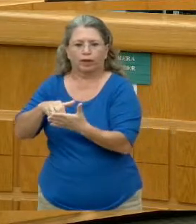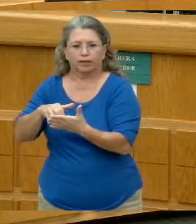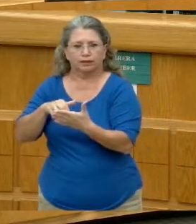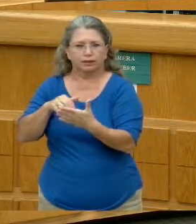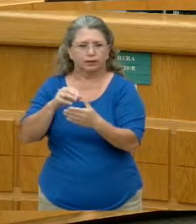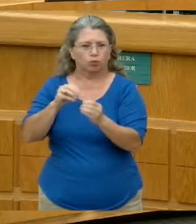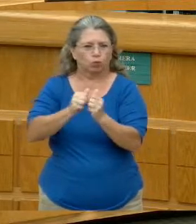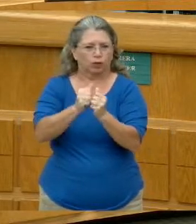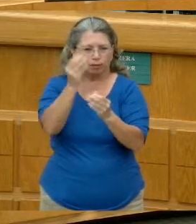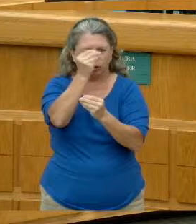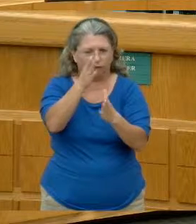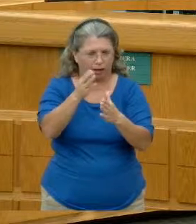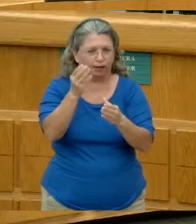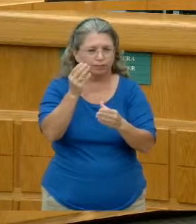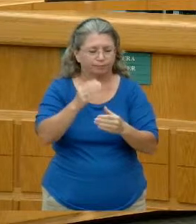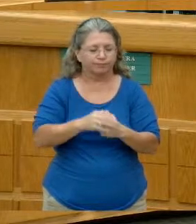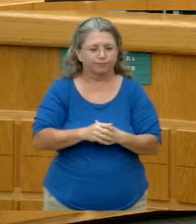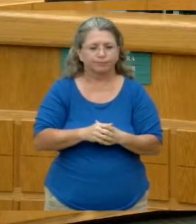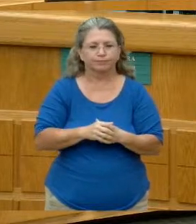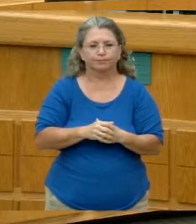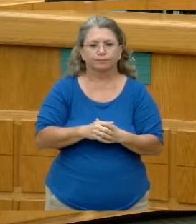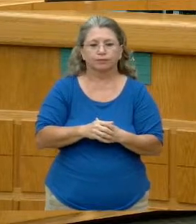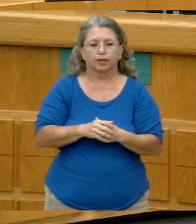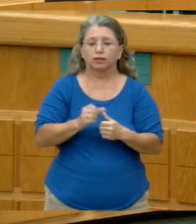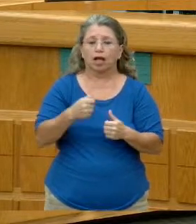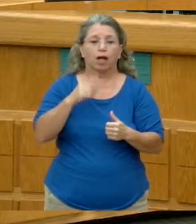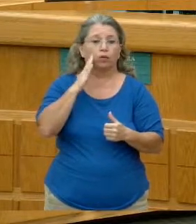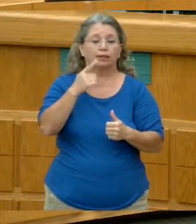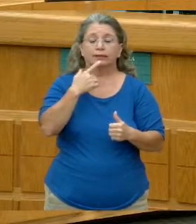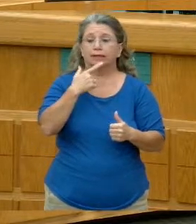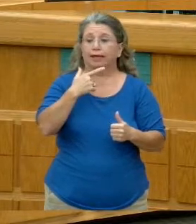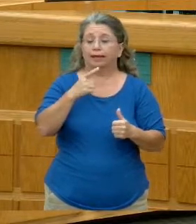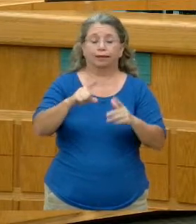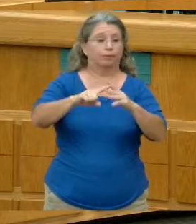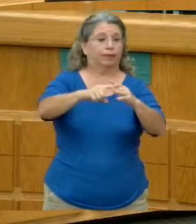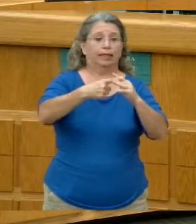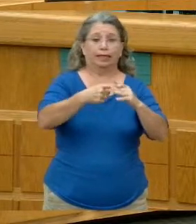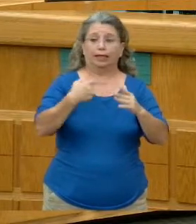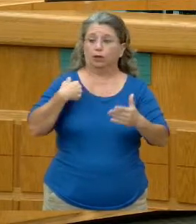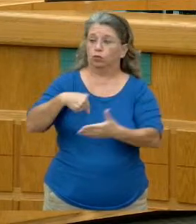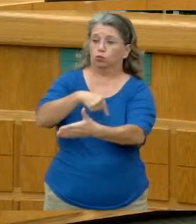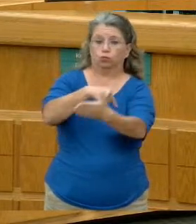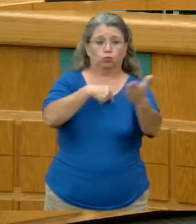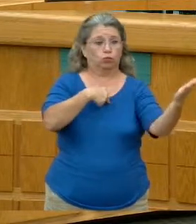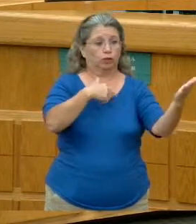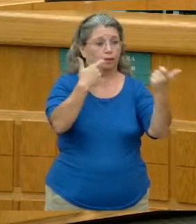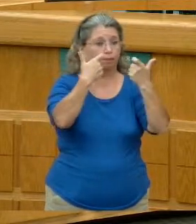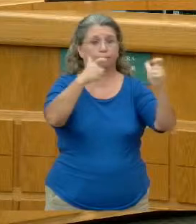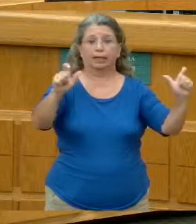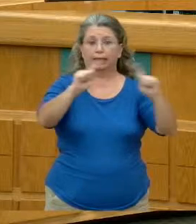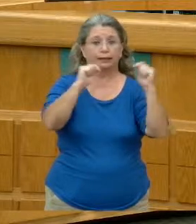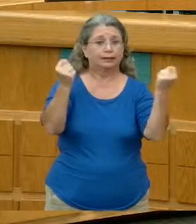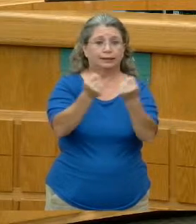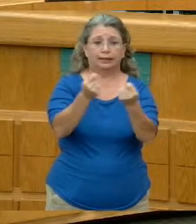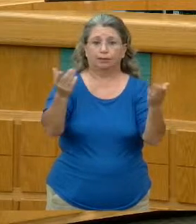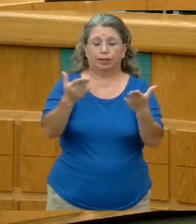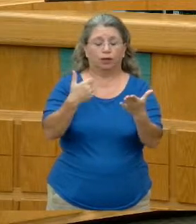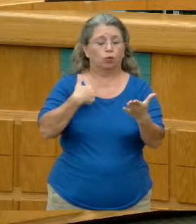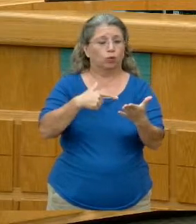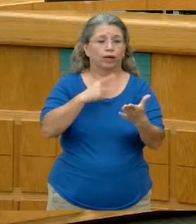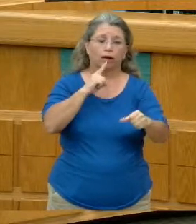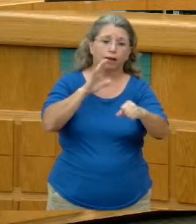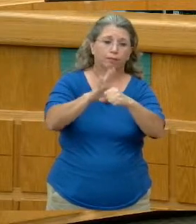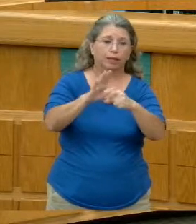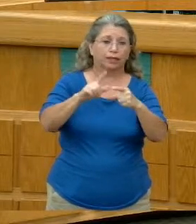So let me state this up front. We are a big team here, and we are committed to all the transparency in government that